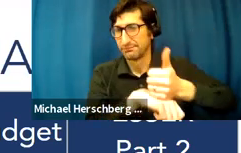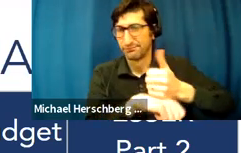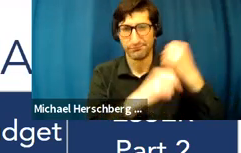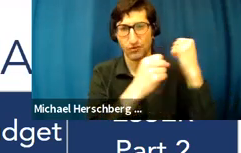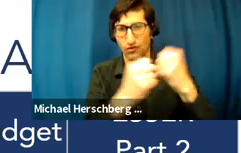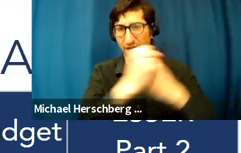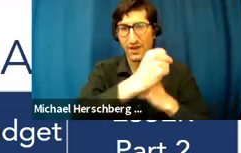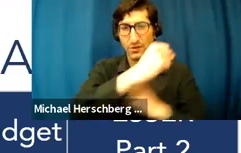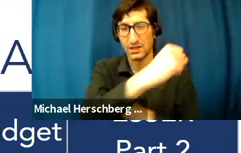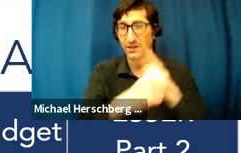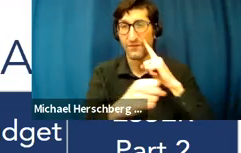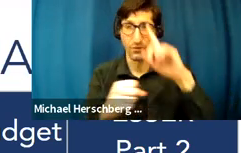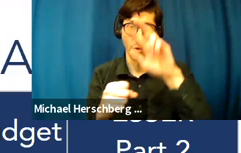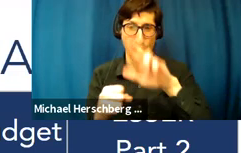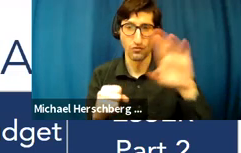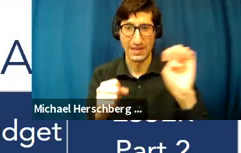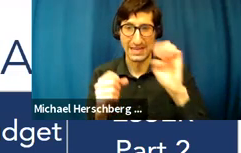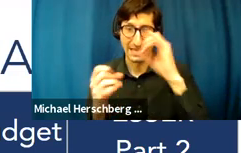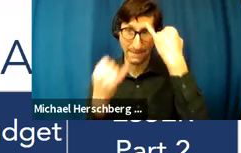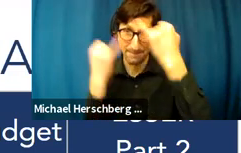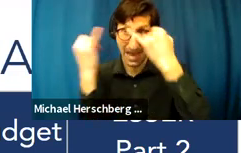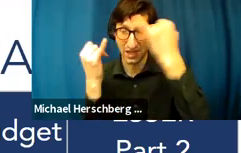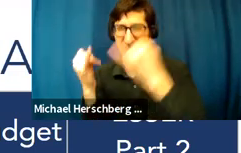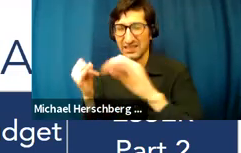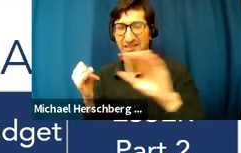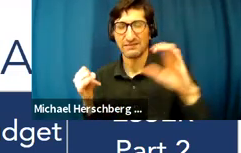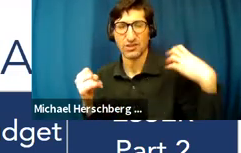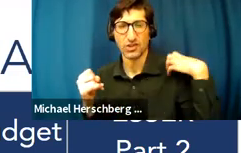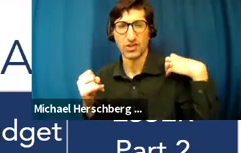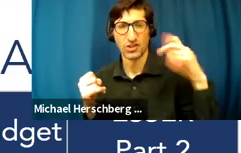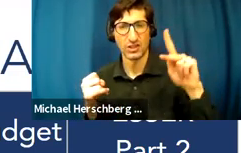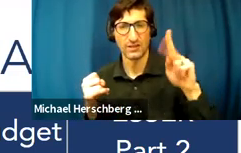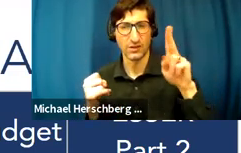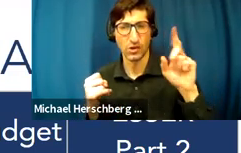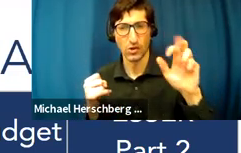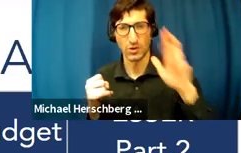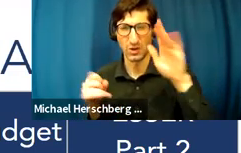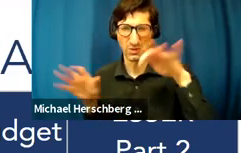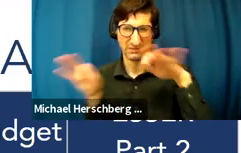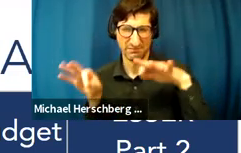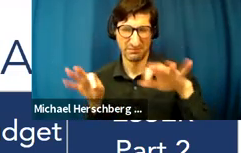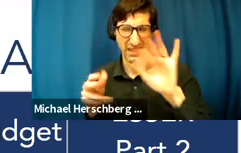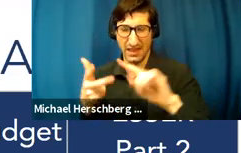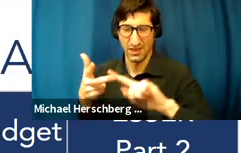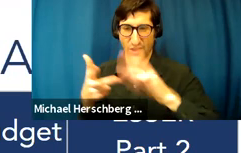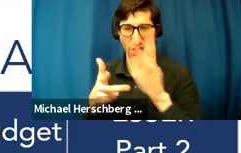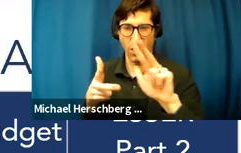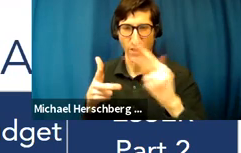the reimagine work that Chief Cooter is now going to talk about. Nate, with that, I'll hand it back to you.